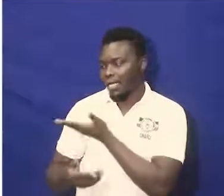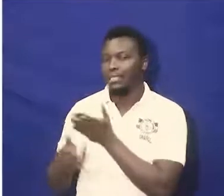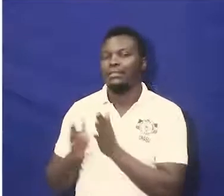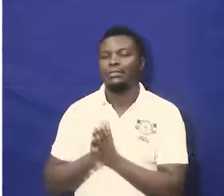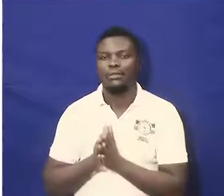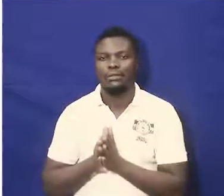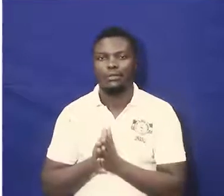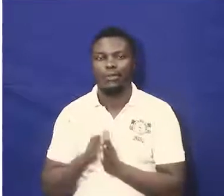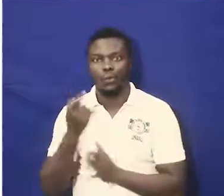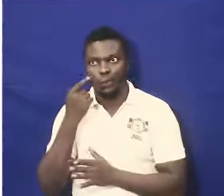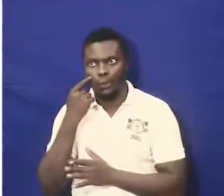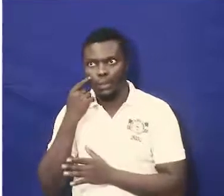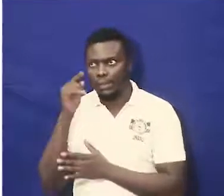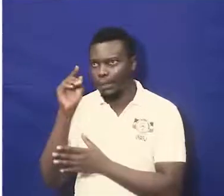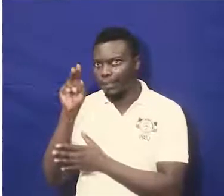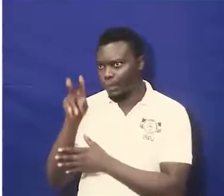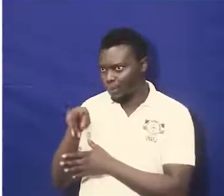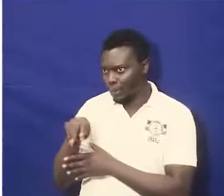let's identify what we have.